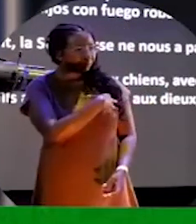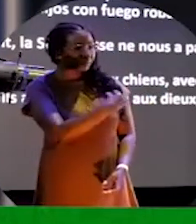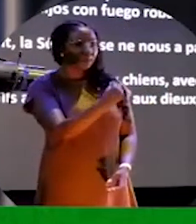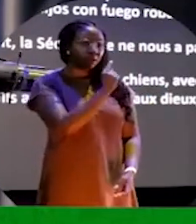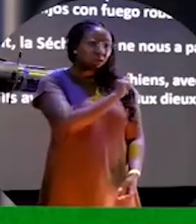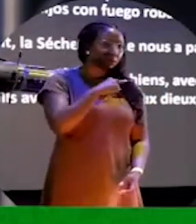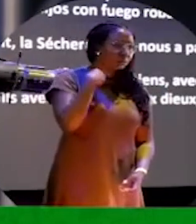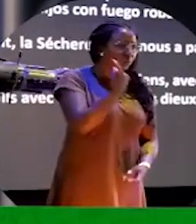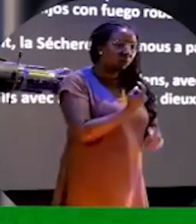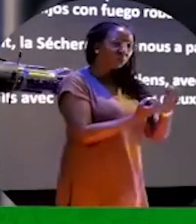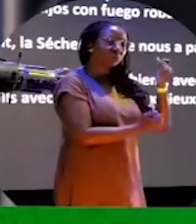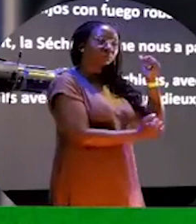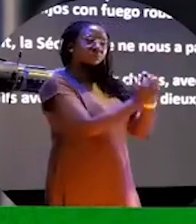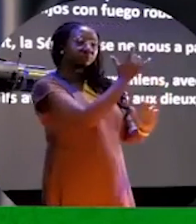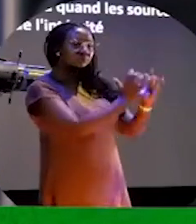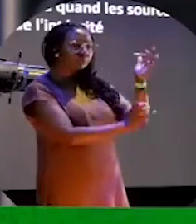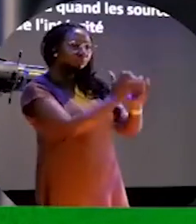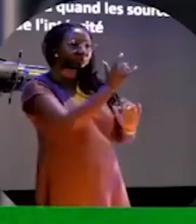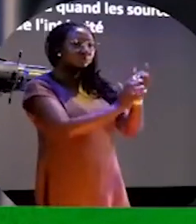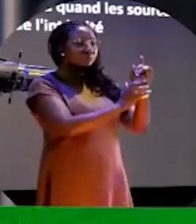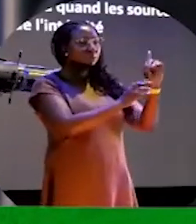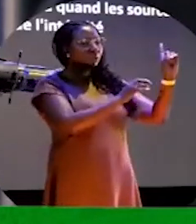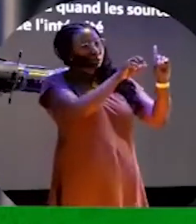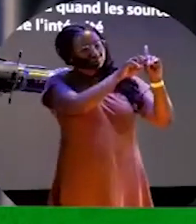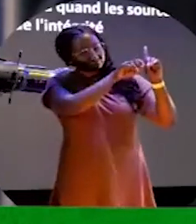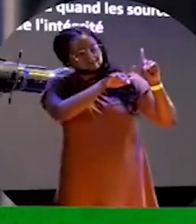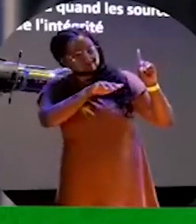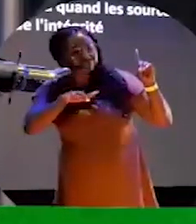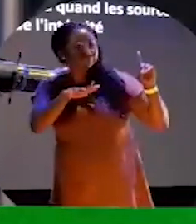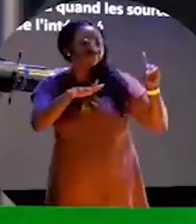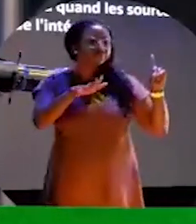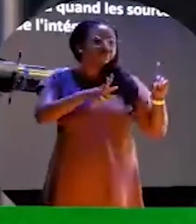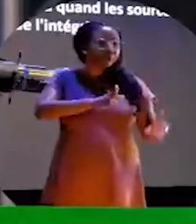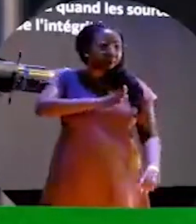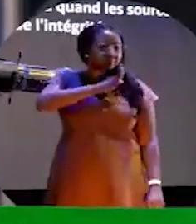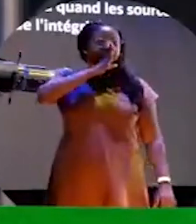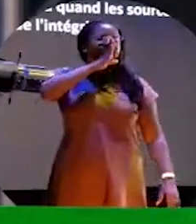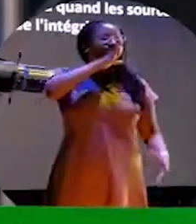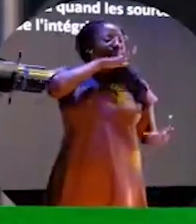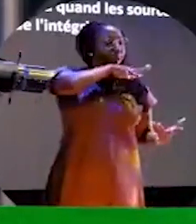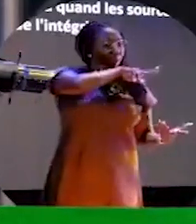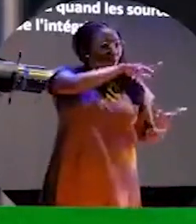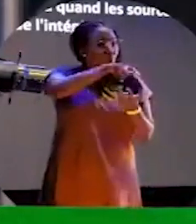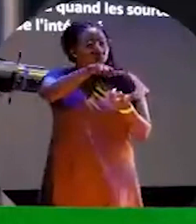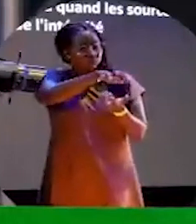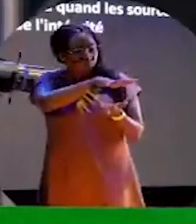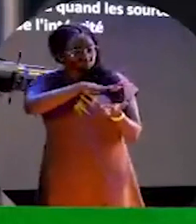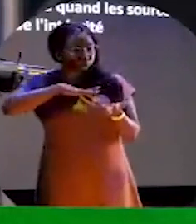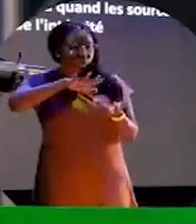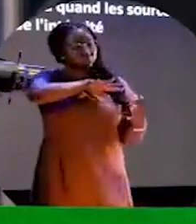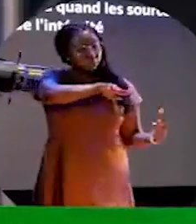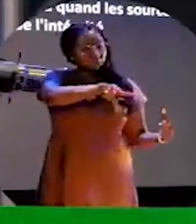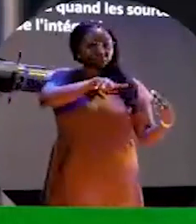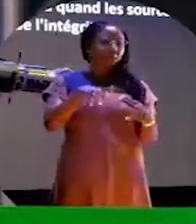fire from the gods. And the world was serious, and the world was serious. Silent when the springs of hope